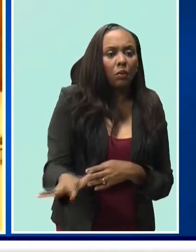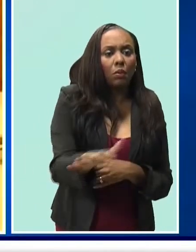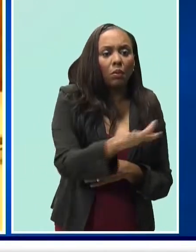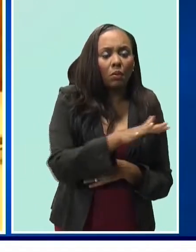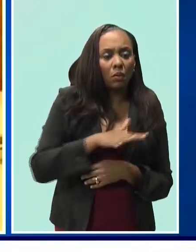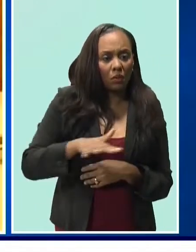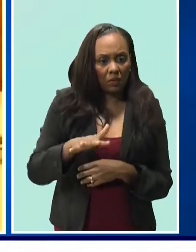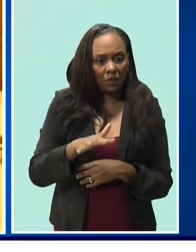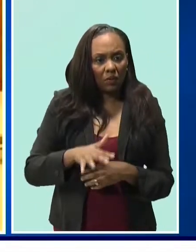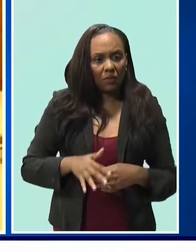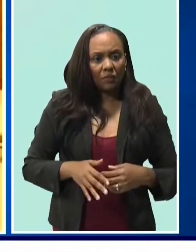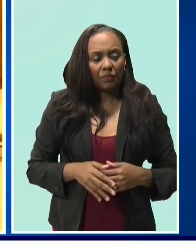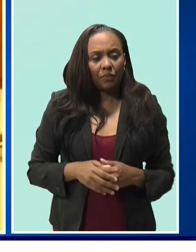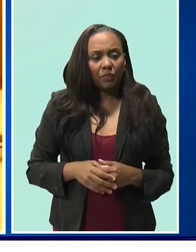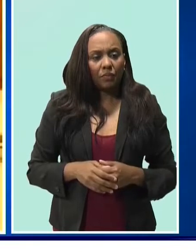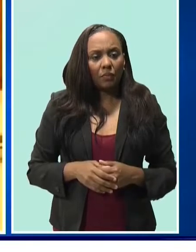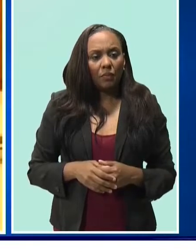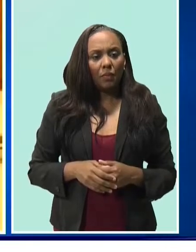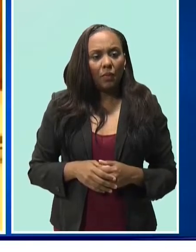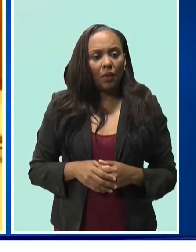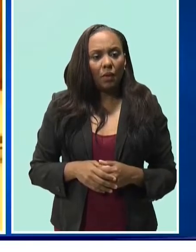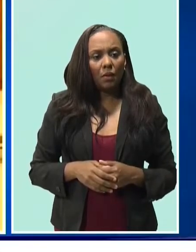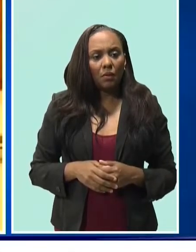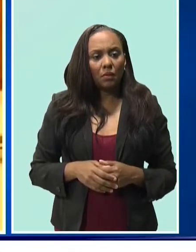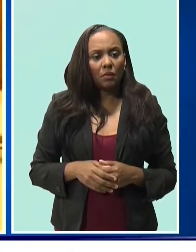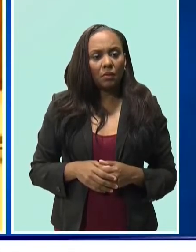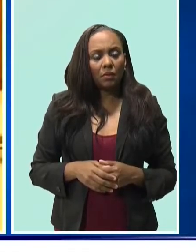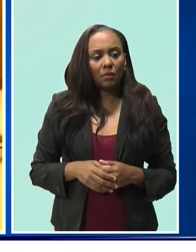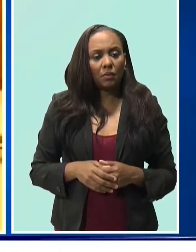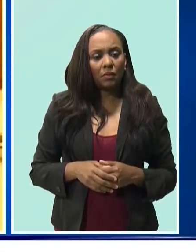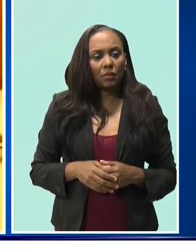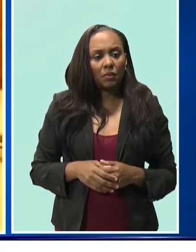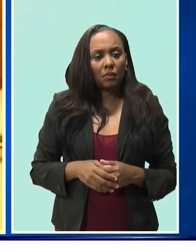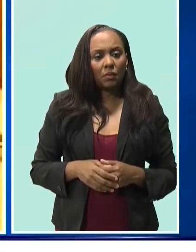therefore we have broadened the